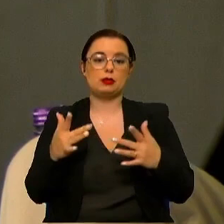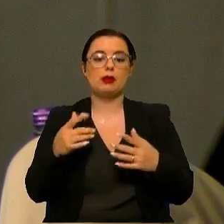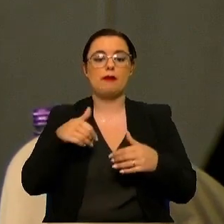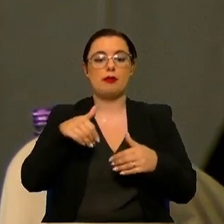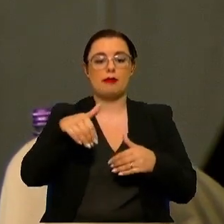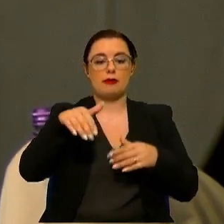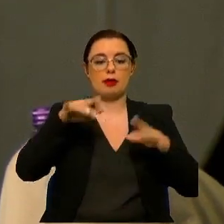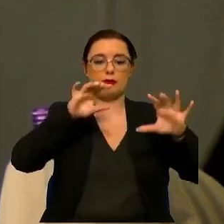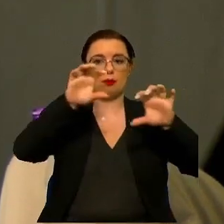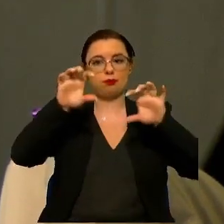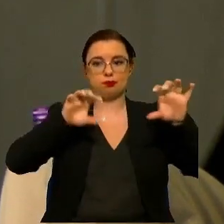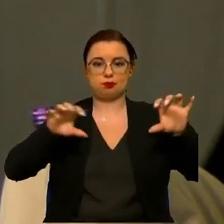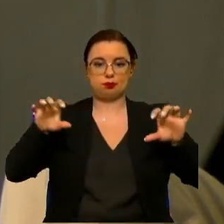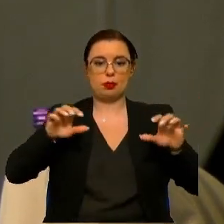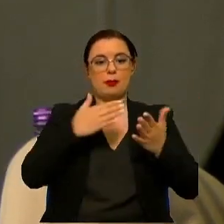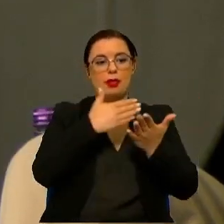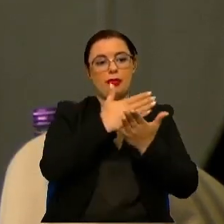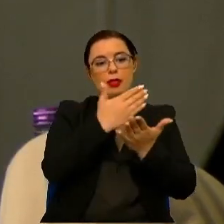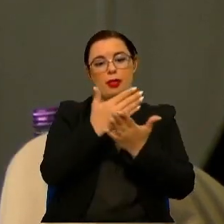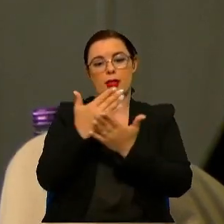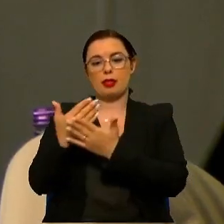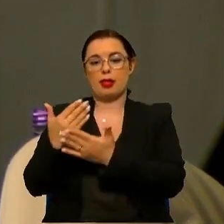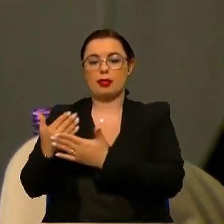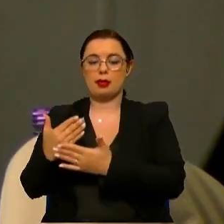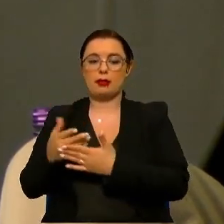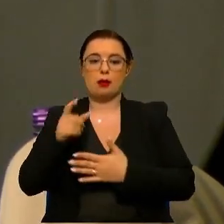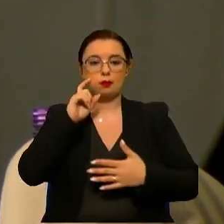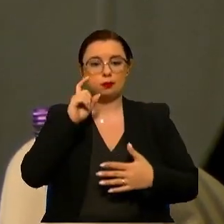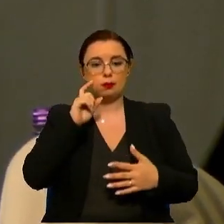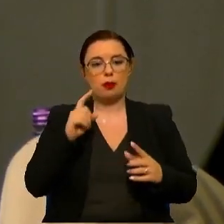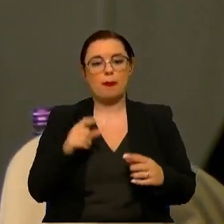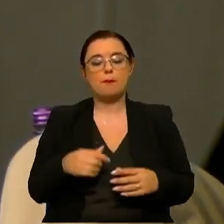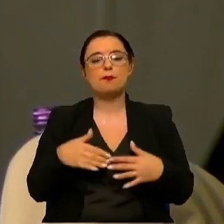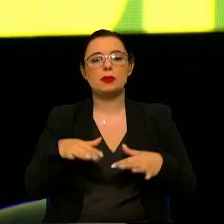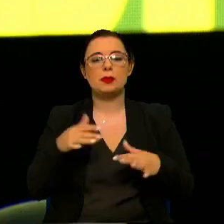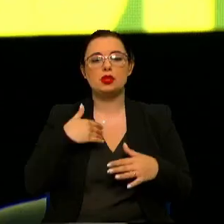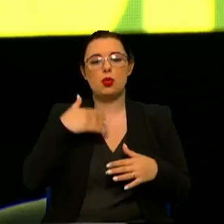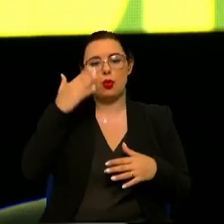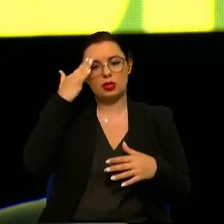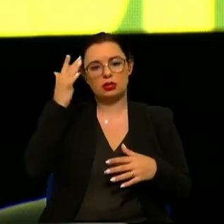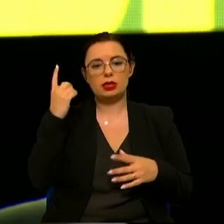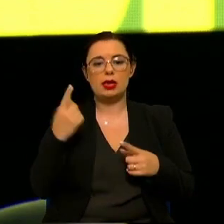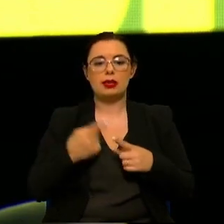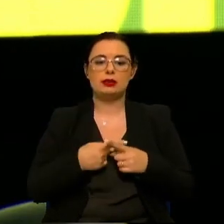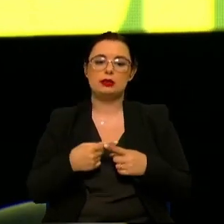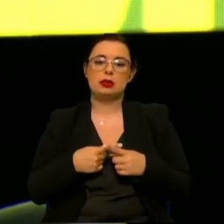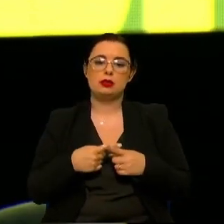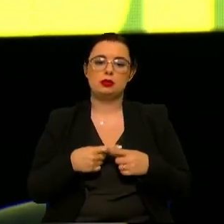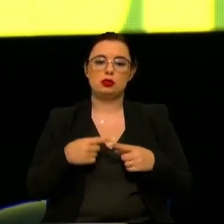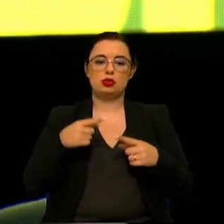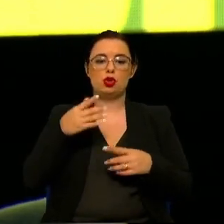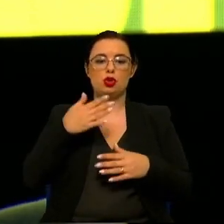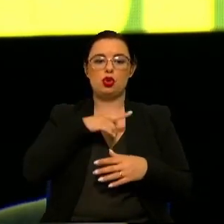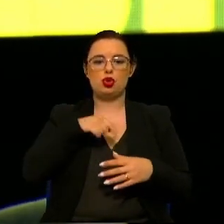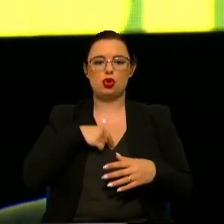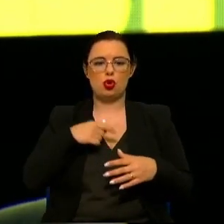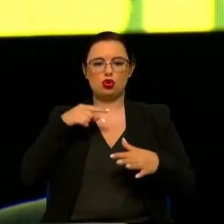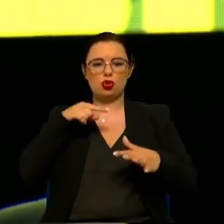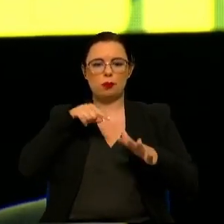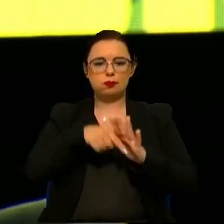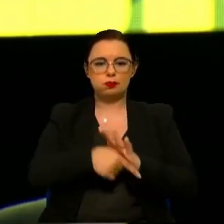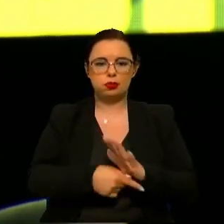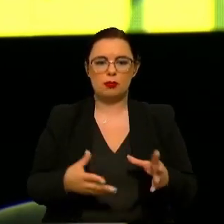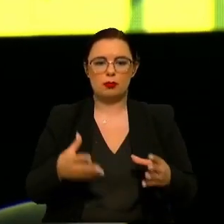we are defining this network and the quantum nodes to distribute the keys.